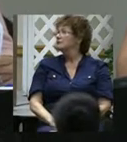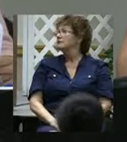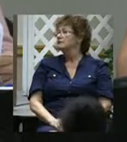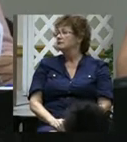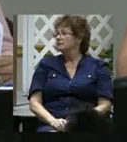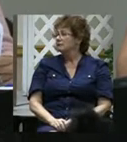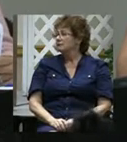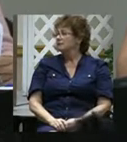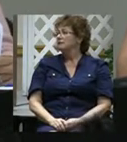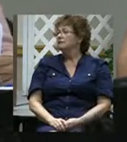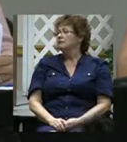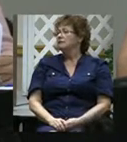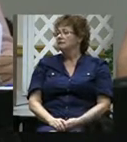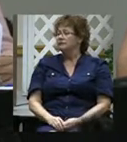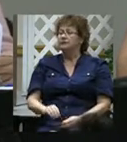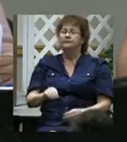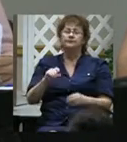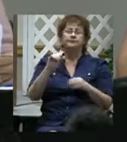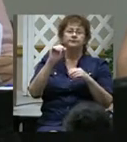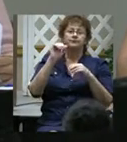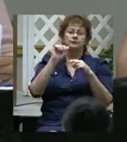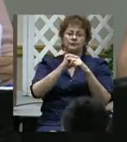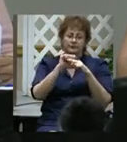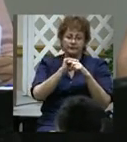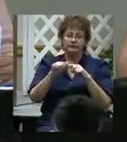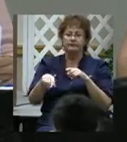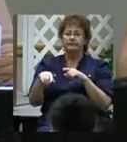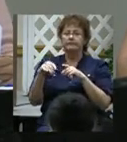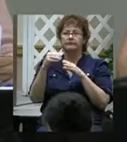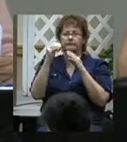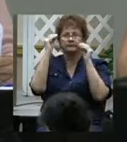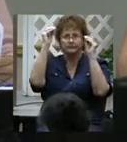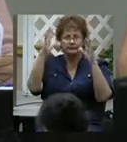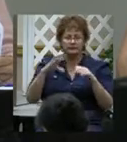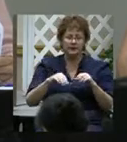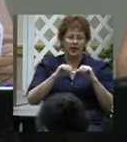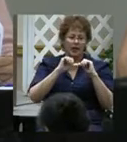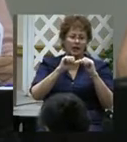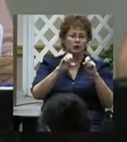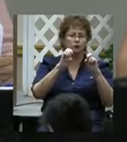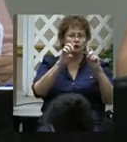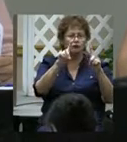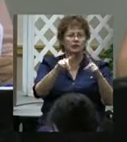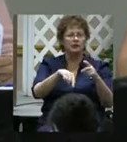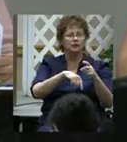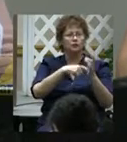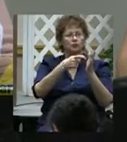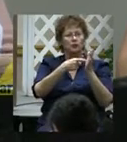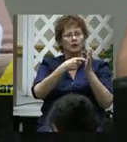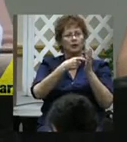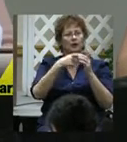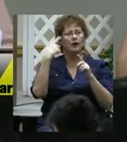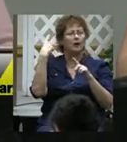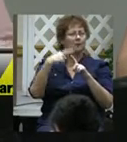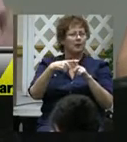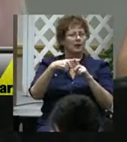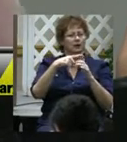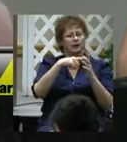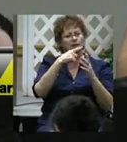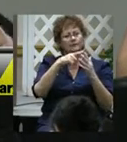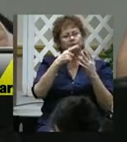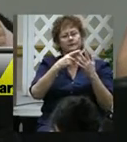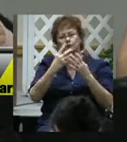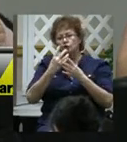the training that we do that is instructor-led. It has all the continued education requirements, and it also has the